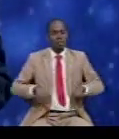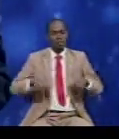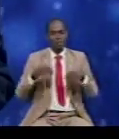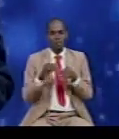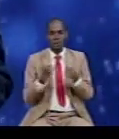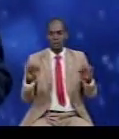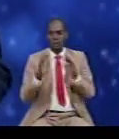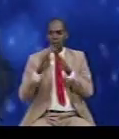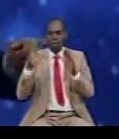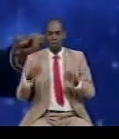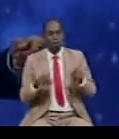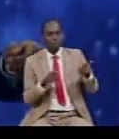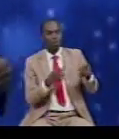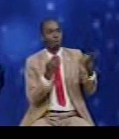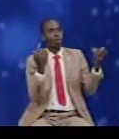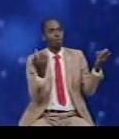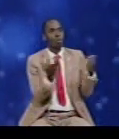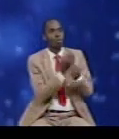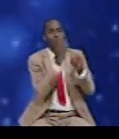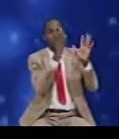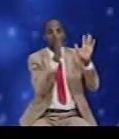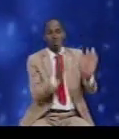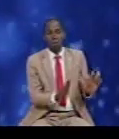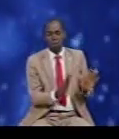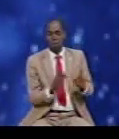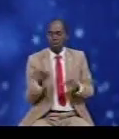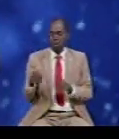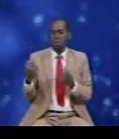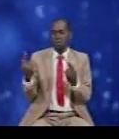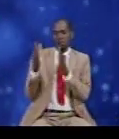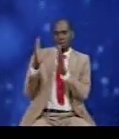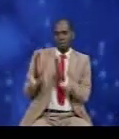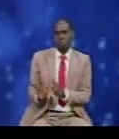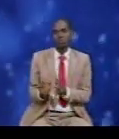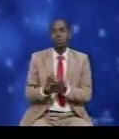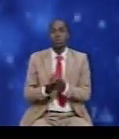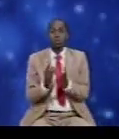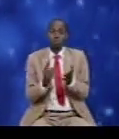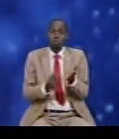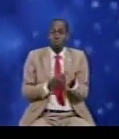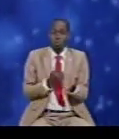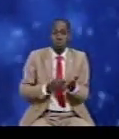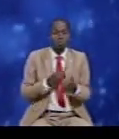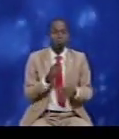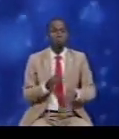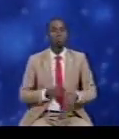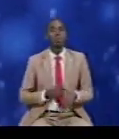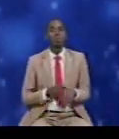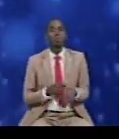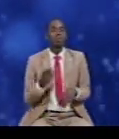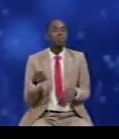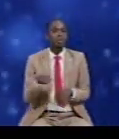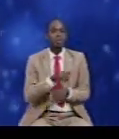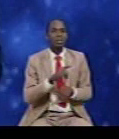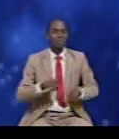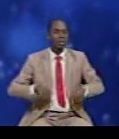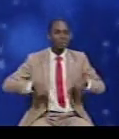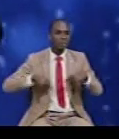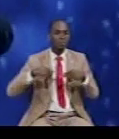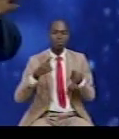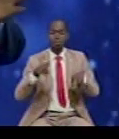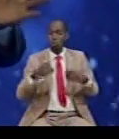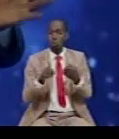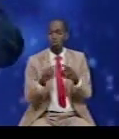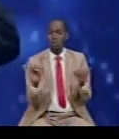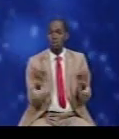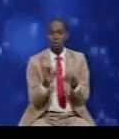house. One triumphant, the other one a transgressor. Sometimes they go to the same church, like